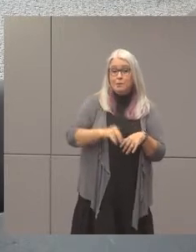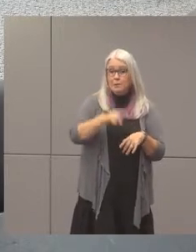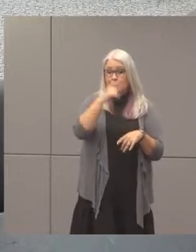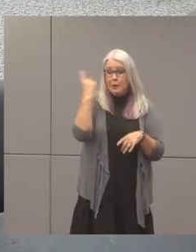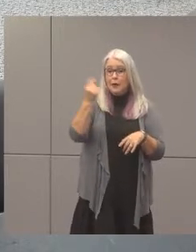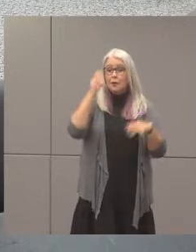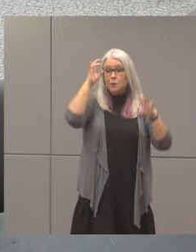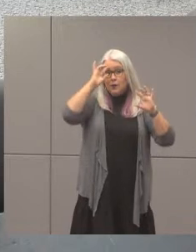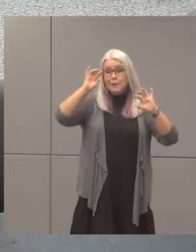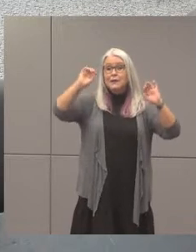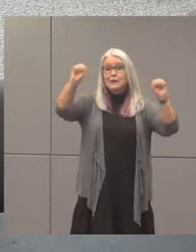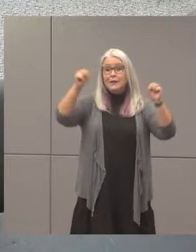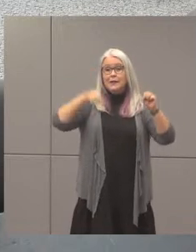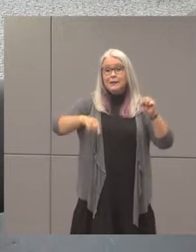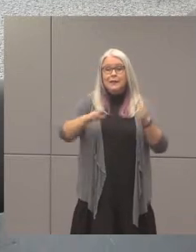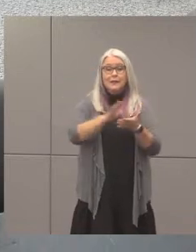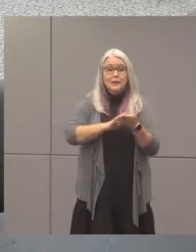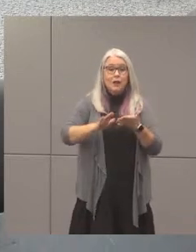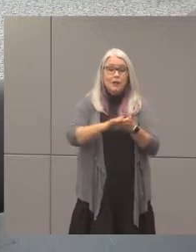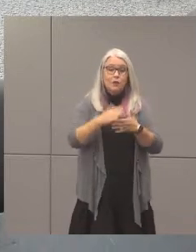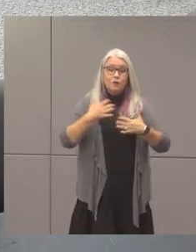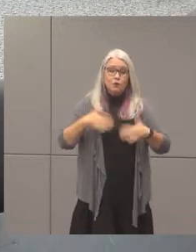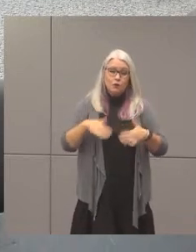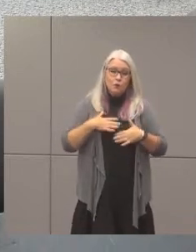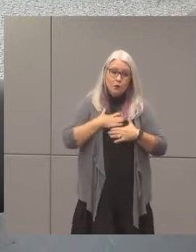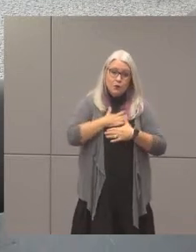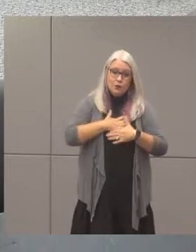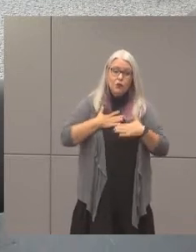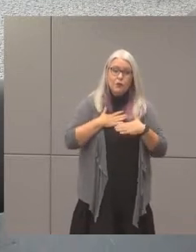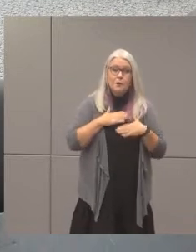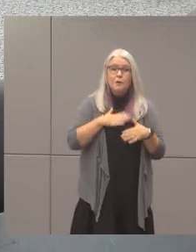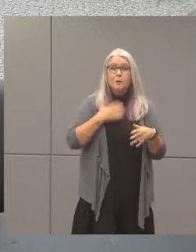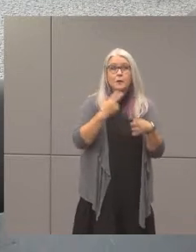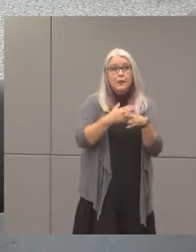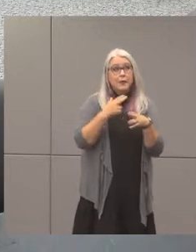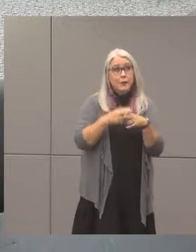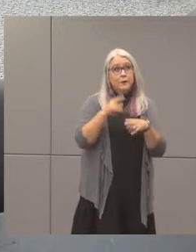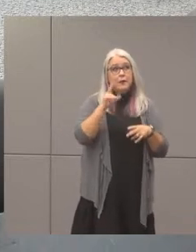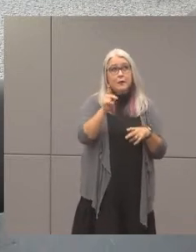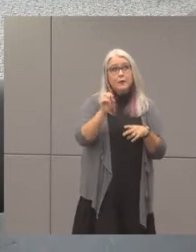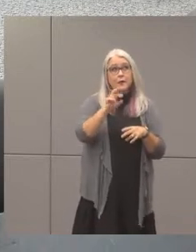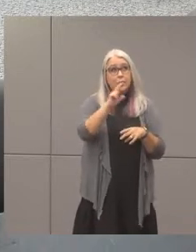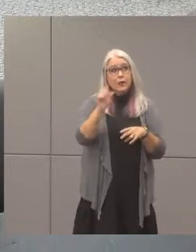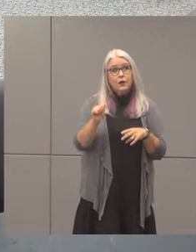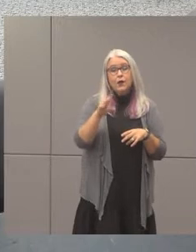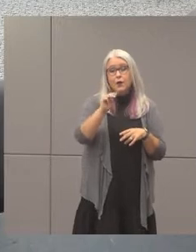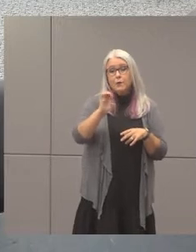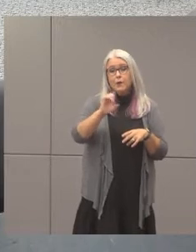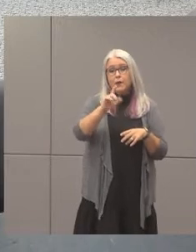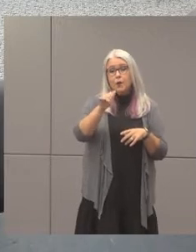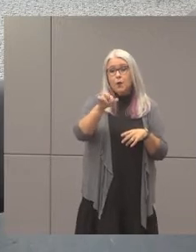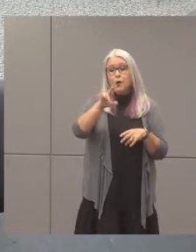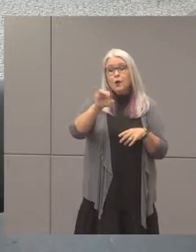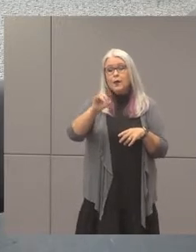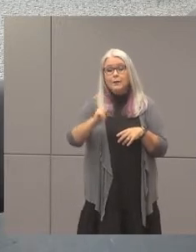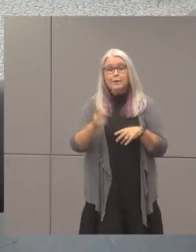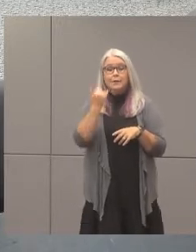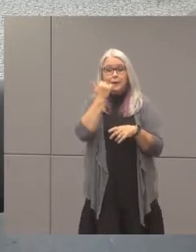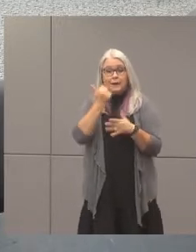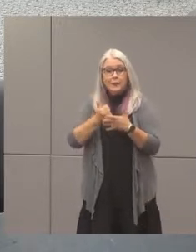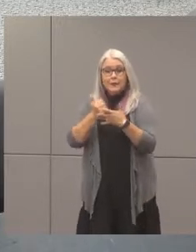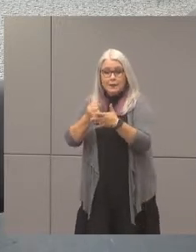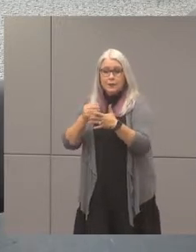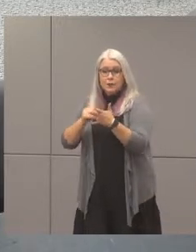college. You're greatly appreciated. My name is Kiara McLaurin. I'm currently a dental assistant student here at